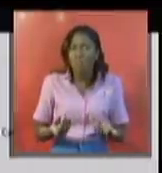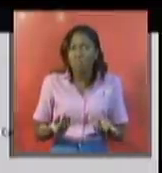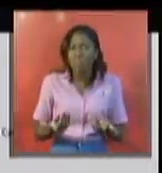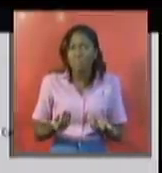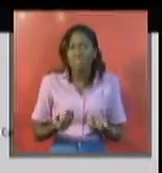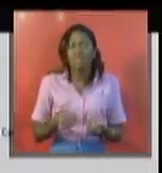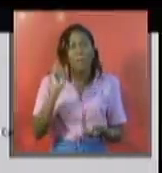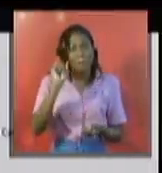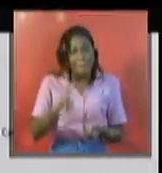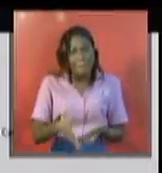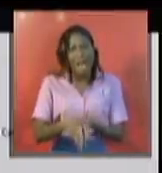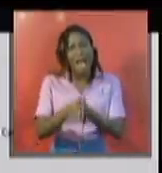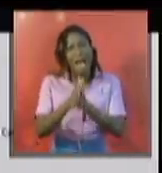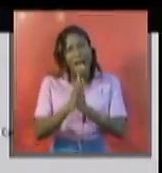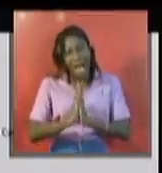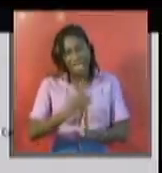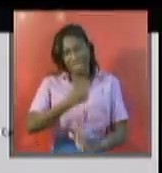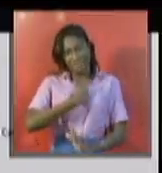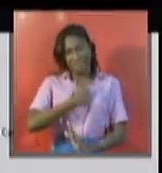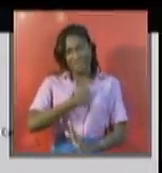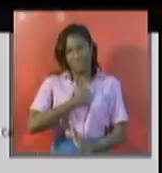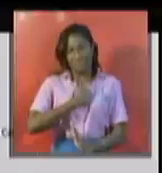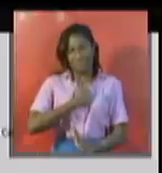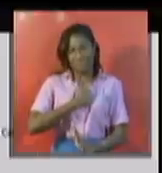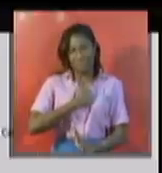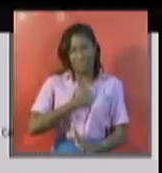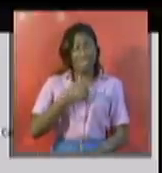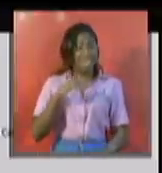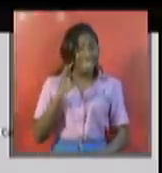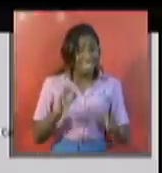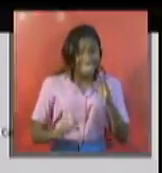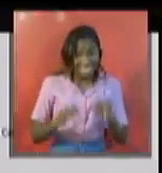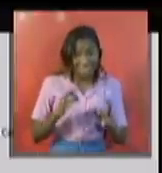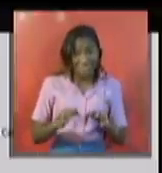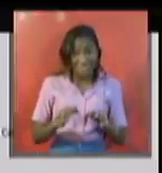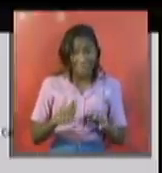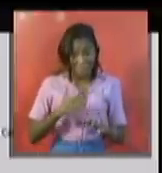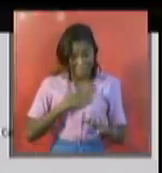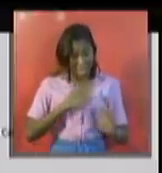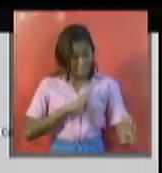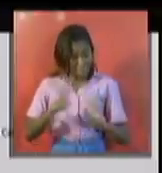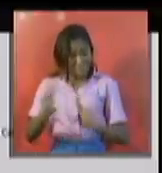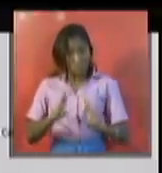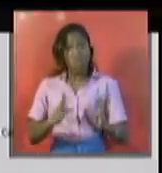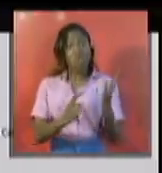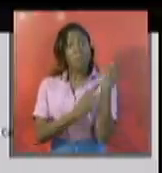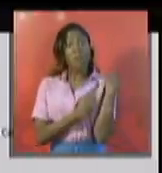ask ourselves, if we are not those of us who are responsible, what would our graph have been